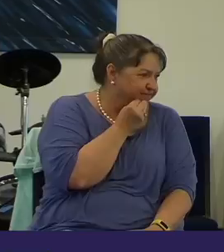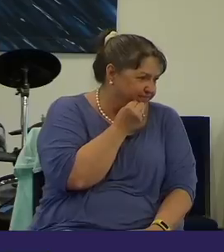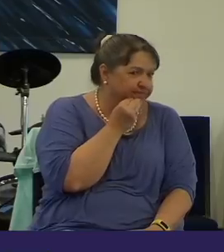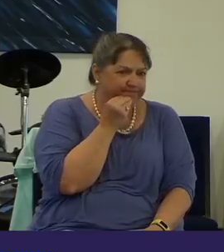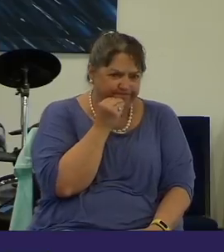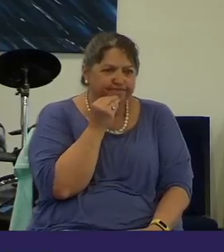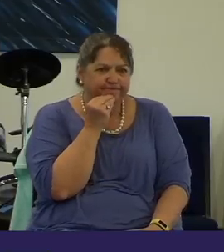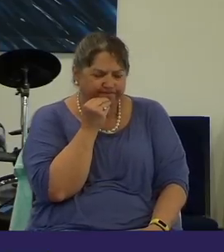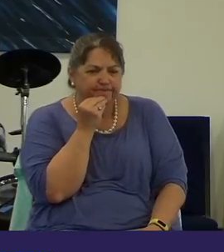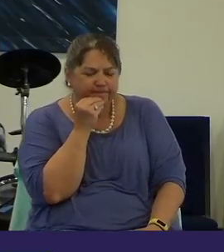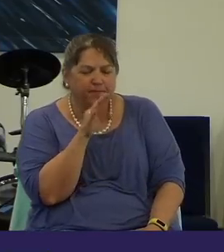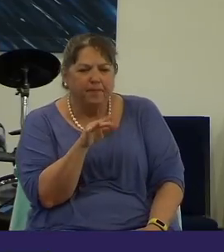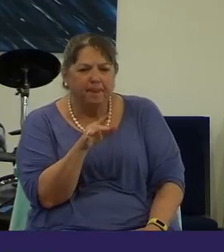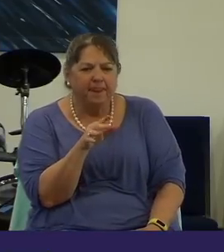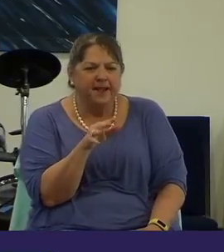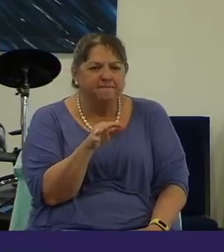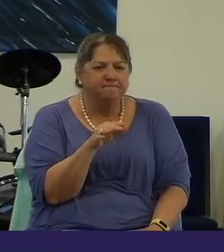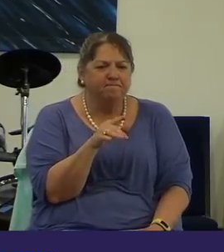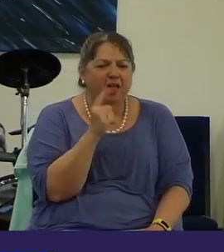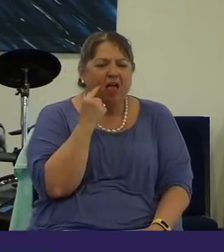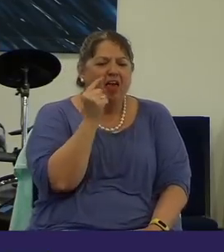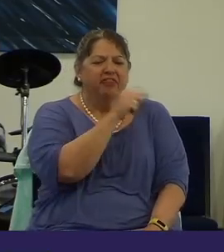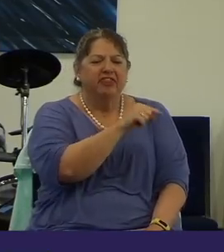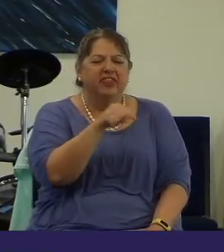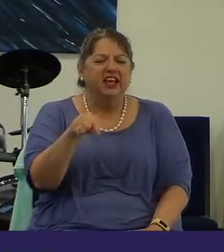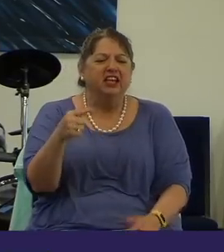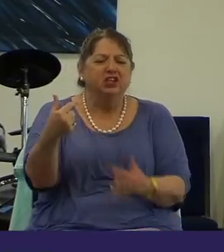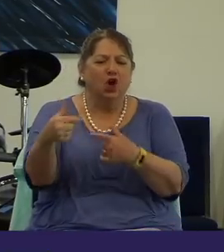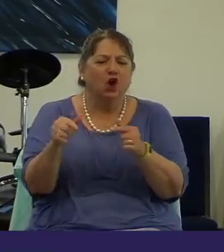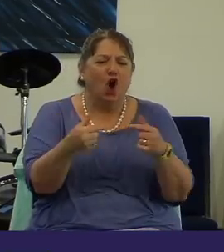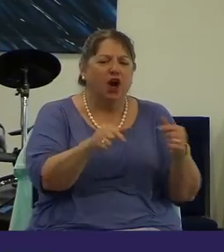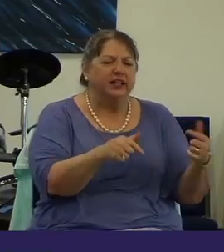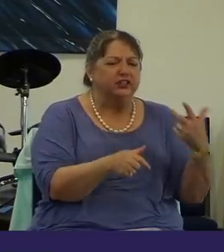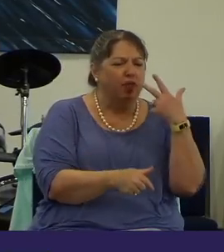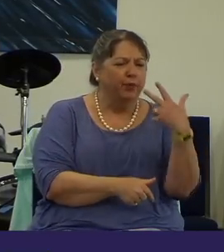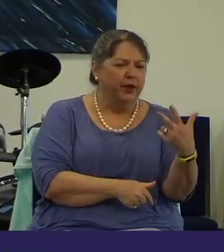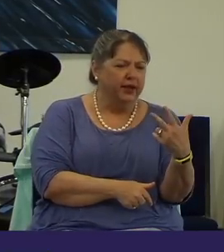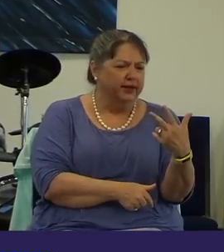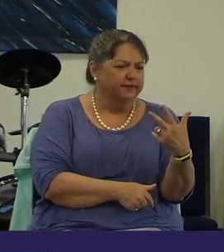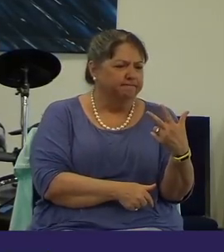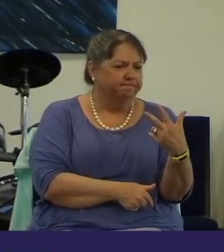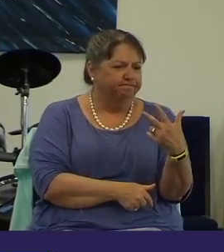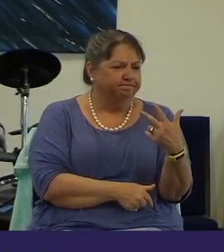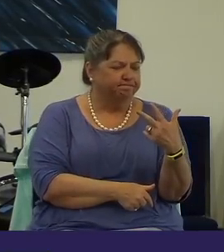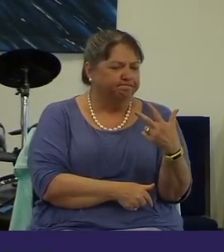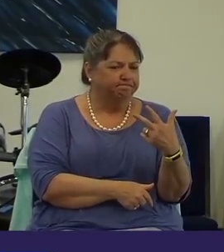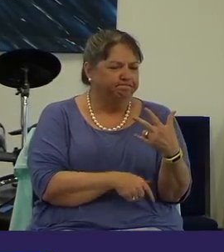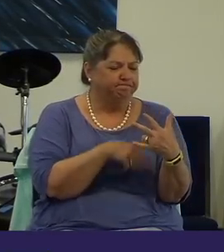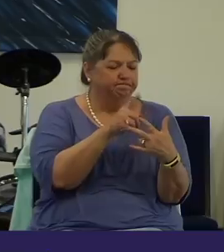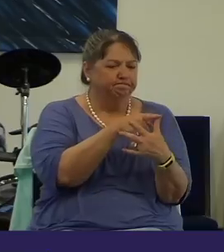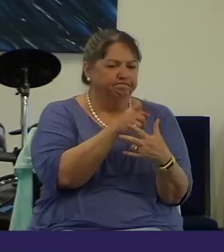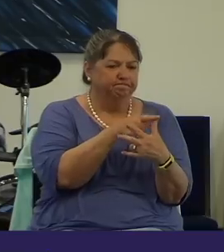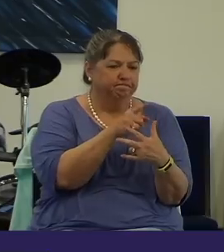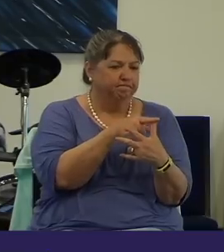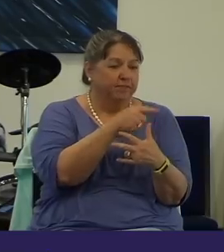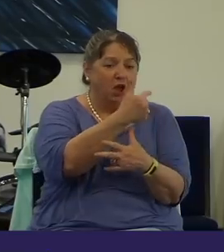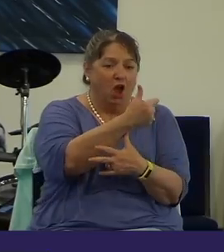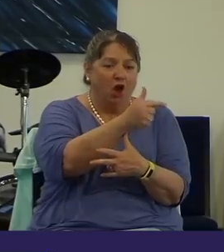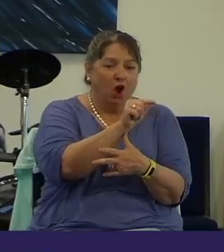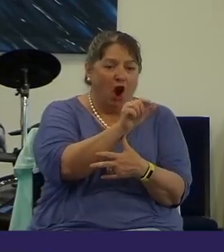so let's look at some of these gardens that I mentioned today. I want you to notice up on the screen, let's talk about the Garden of